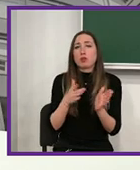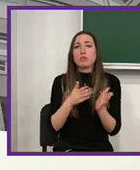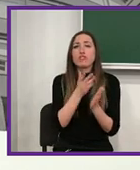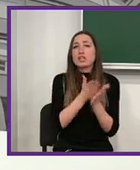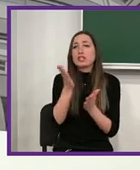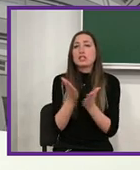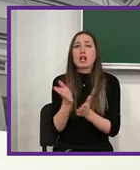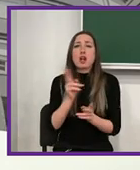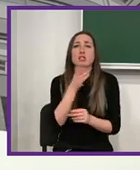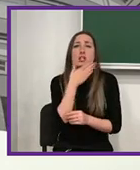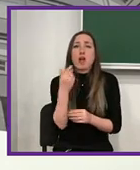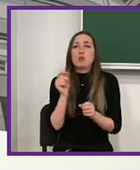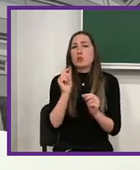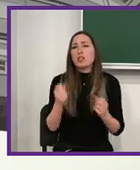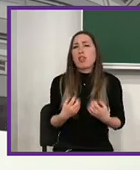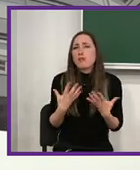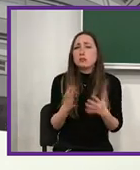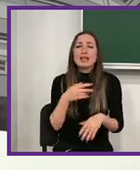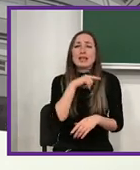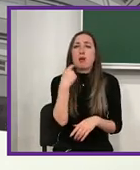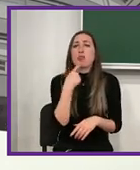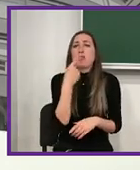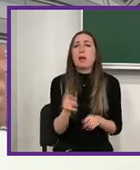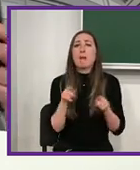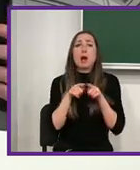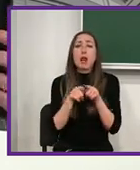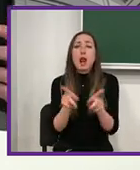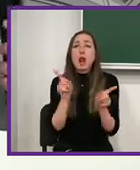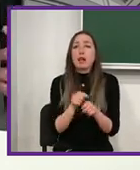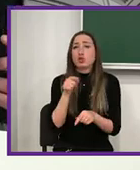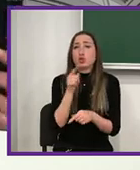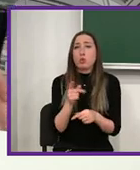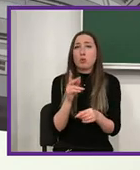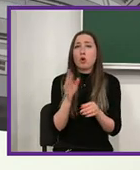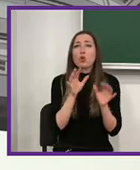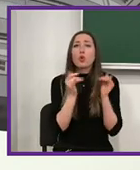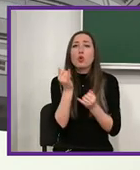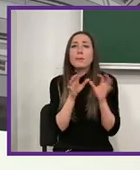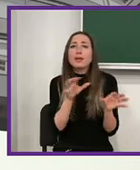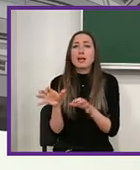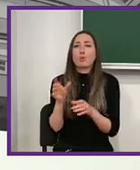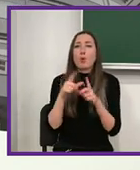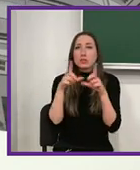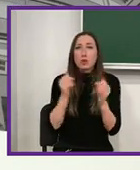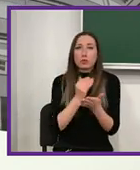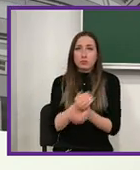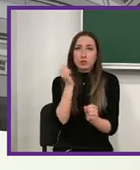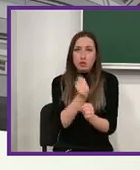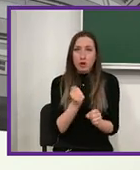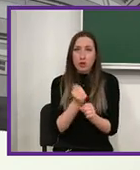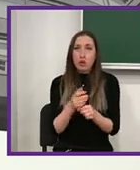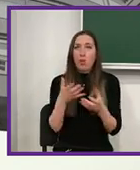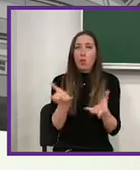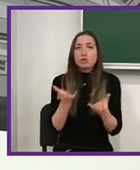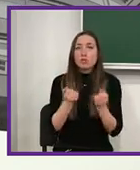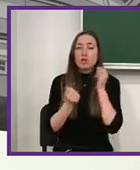businesses continue to work with due diligence and continue to take up responsibility as socially responsible